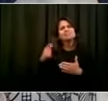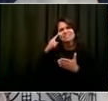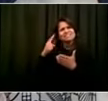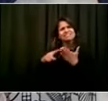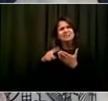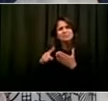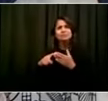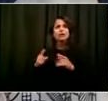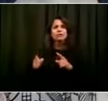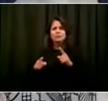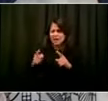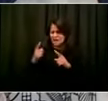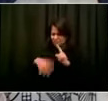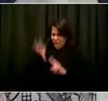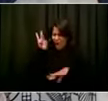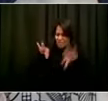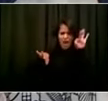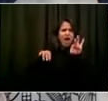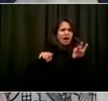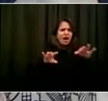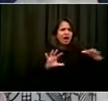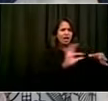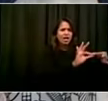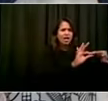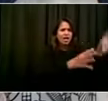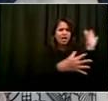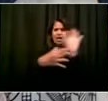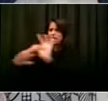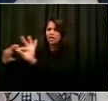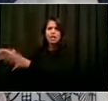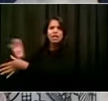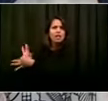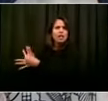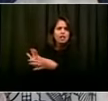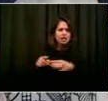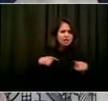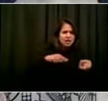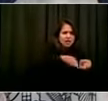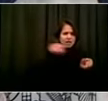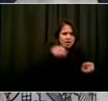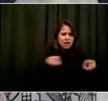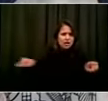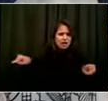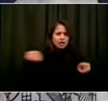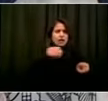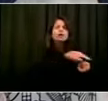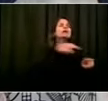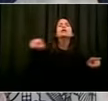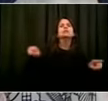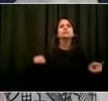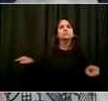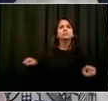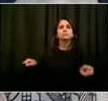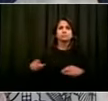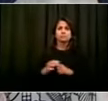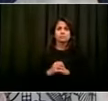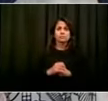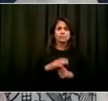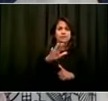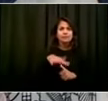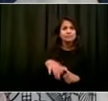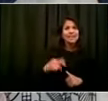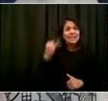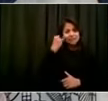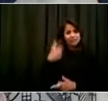really want to stop this from spreading more deeply and affecting the whole metropolitan area, those counties need strong